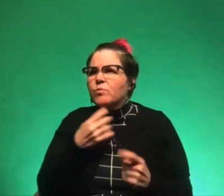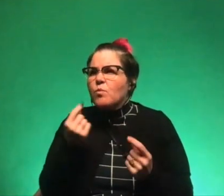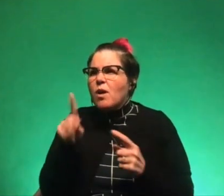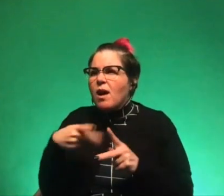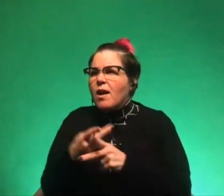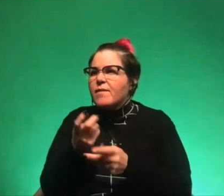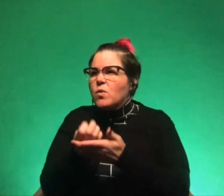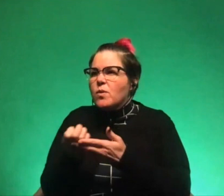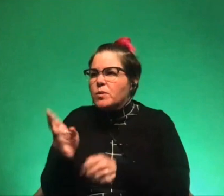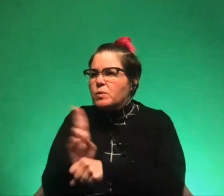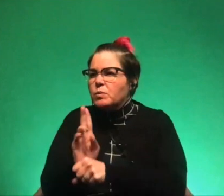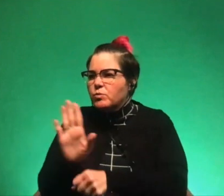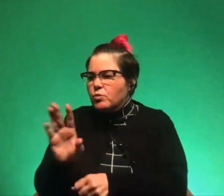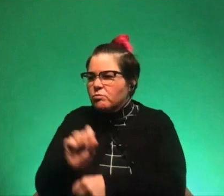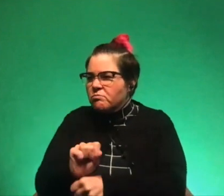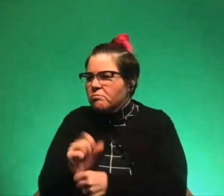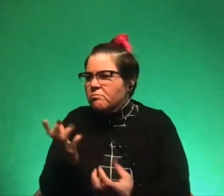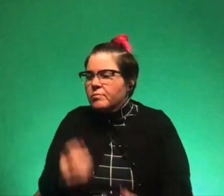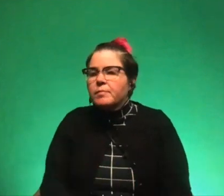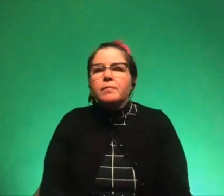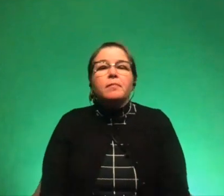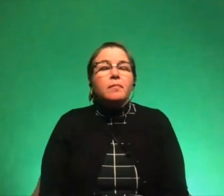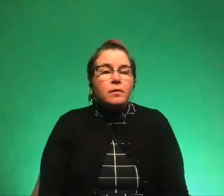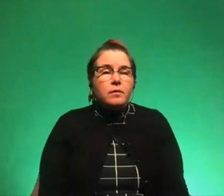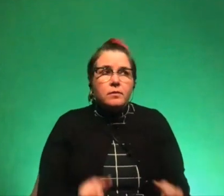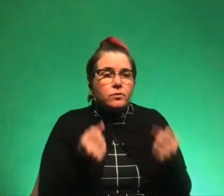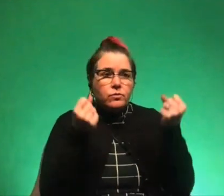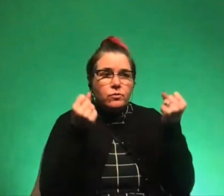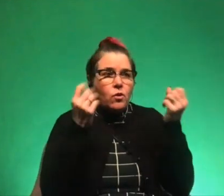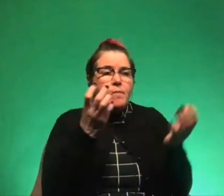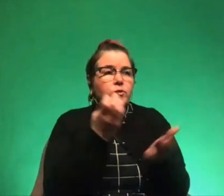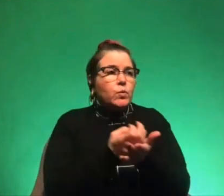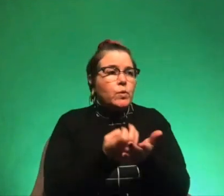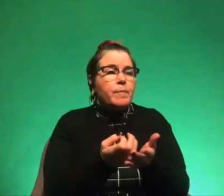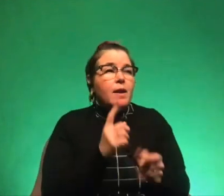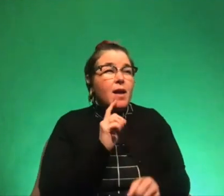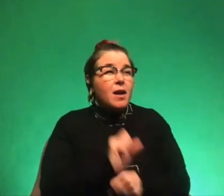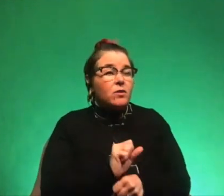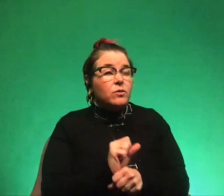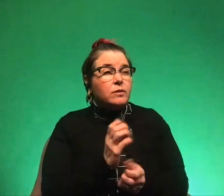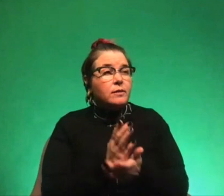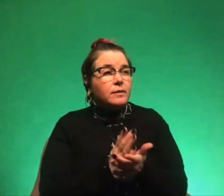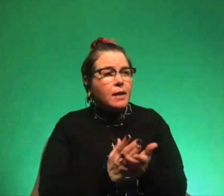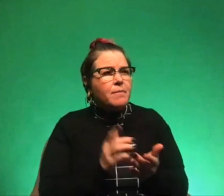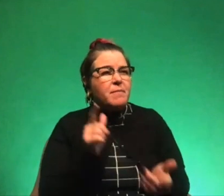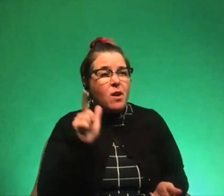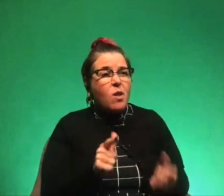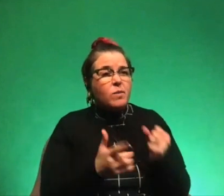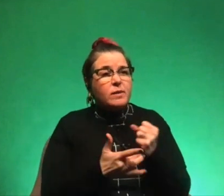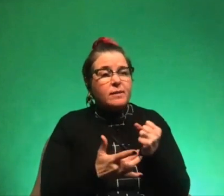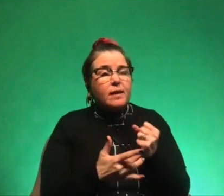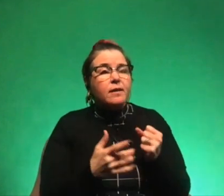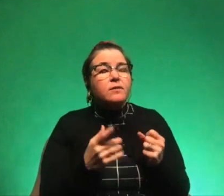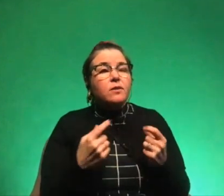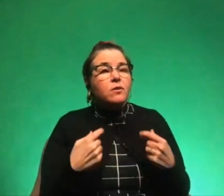you're using in your work? So much equipment. And actually some of it is kind of low tech. So when